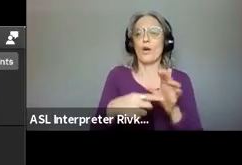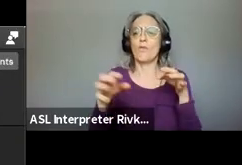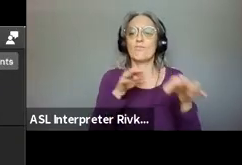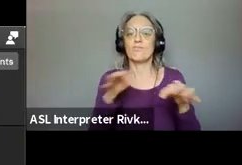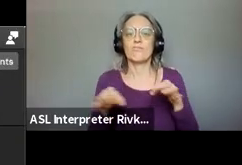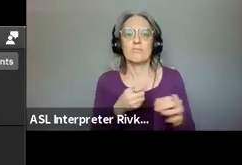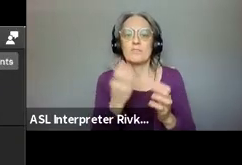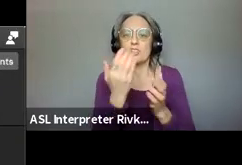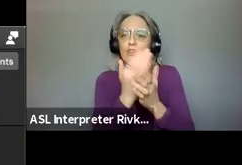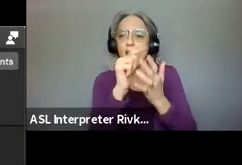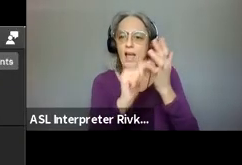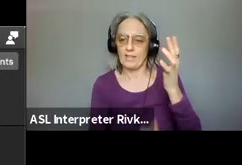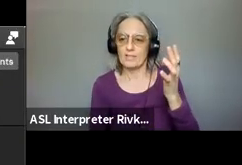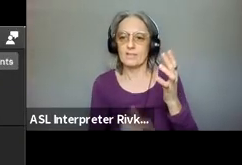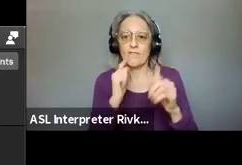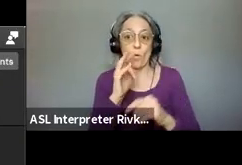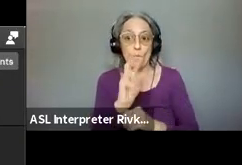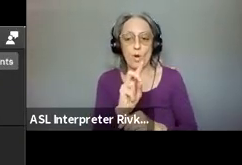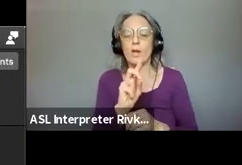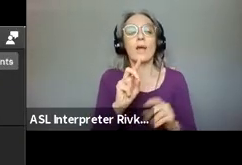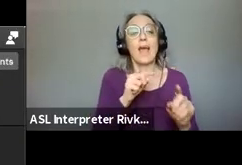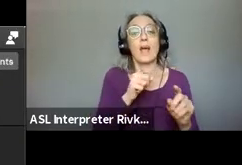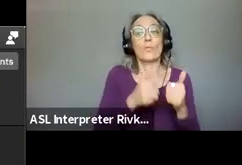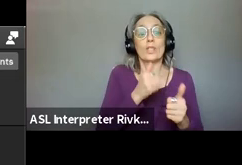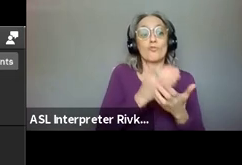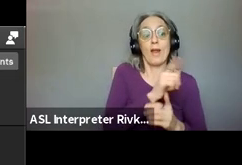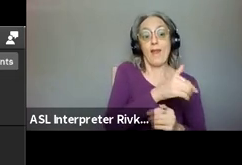different rights that are retained by the ward.